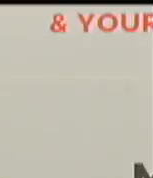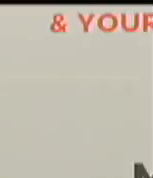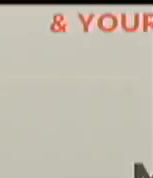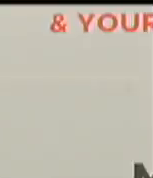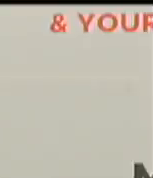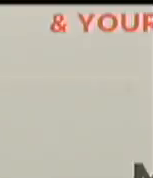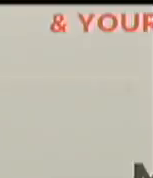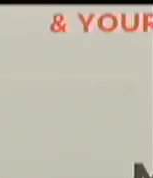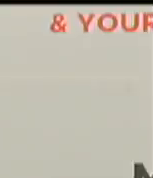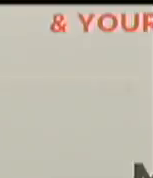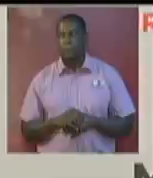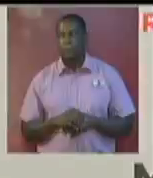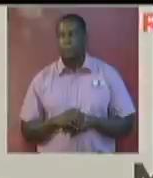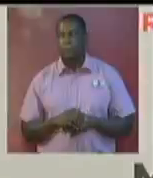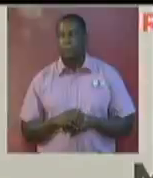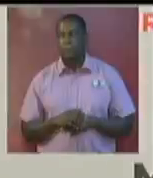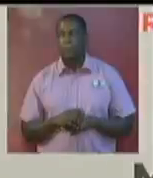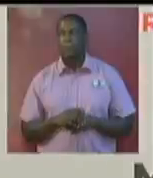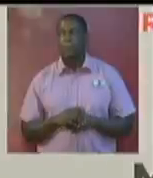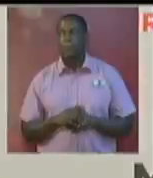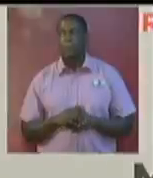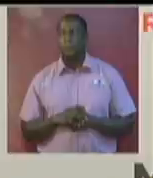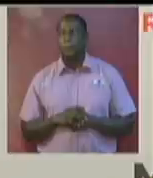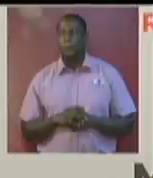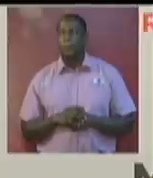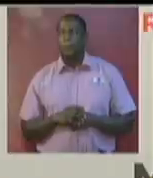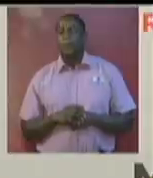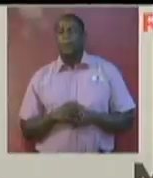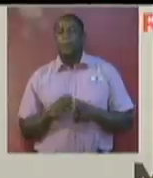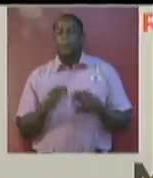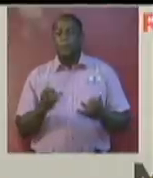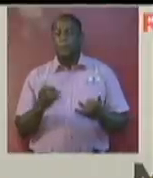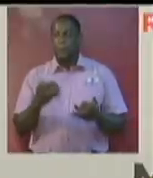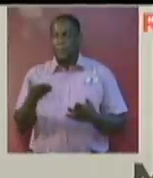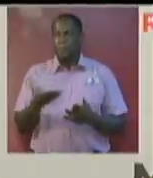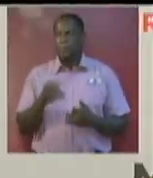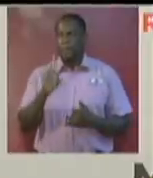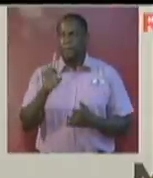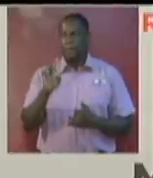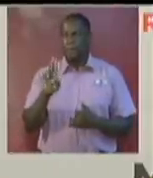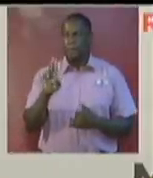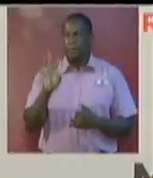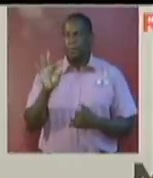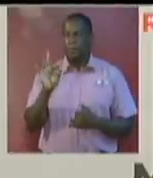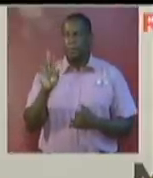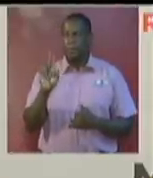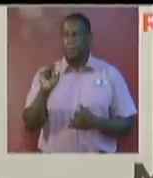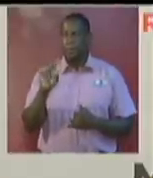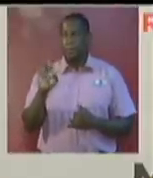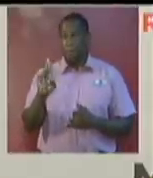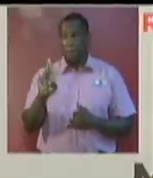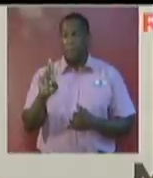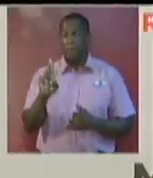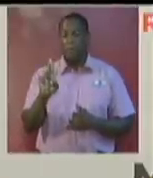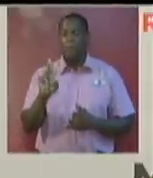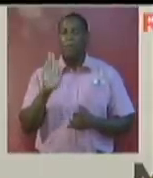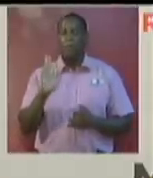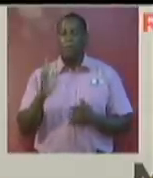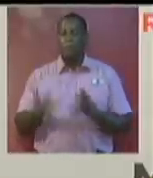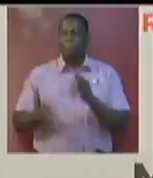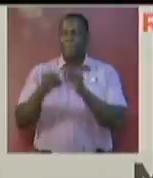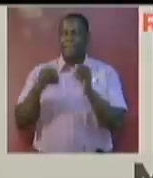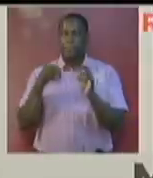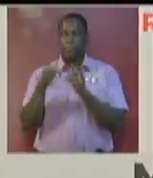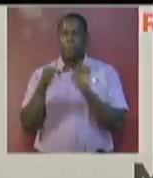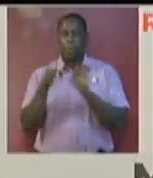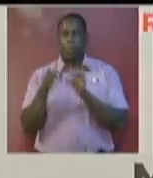George East. And we have with us Dr. Fraser, the CMOH for St. George East, the man in charge. And he will give us some